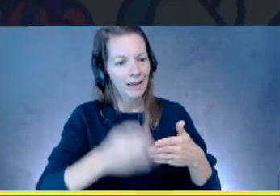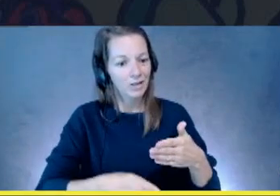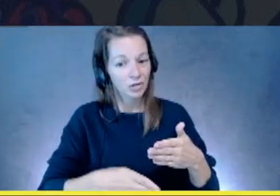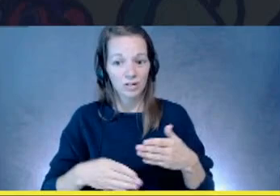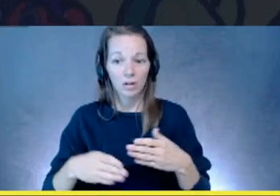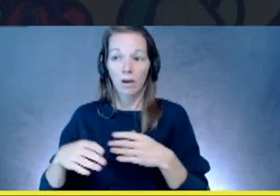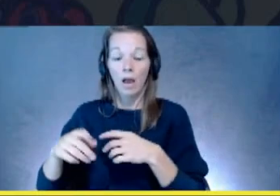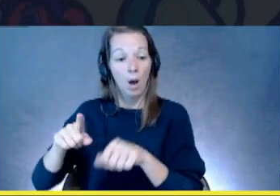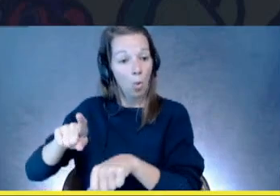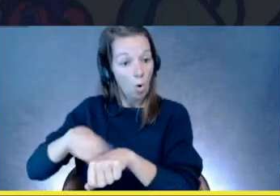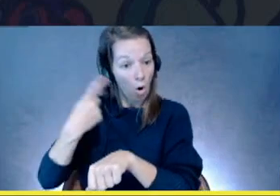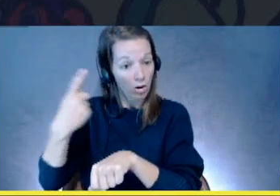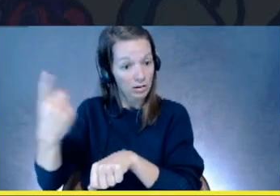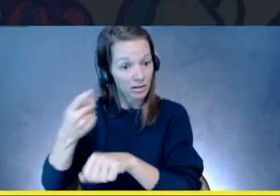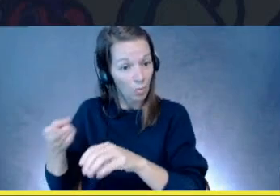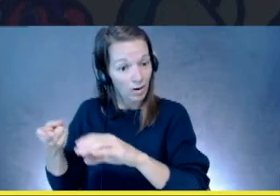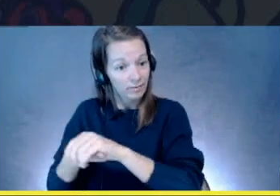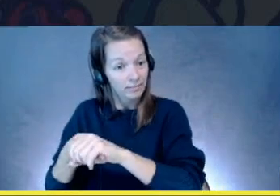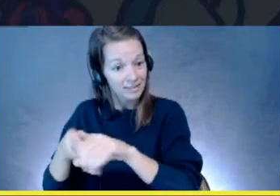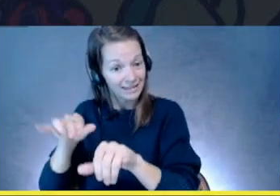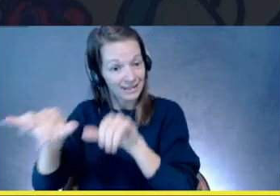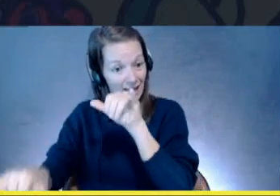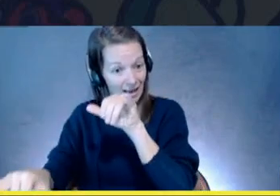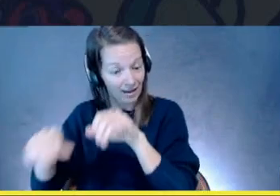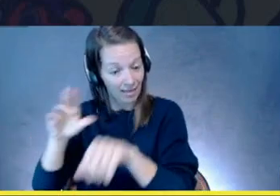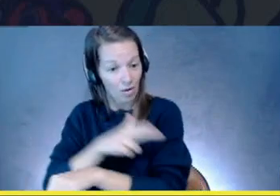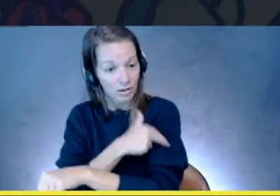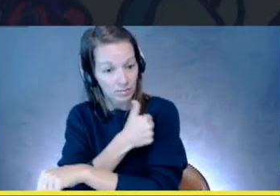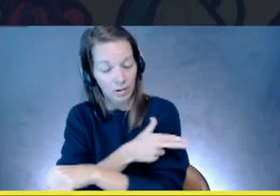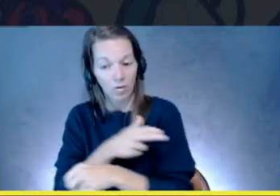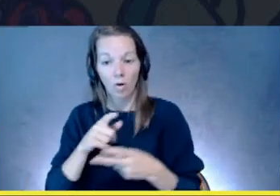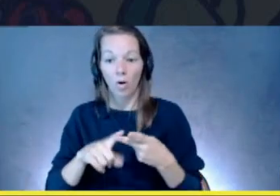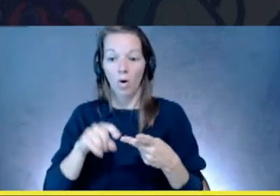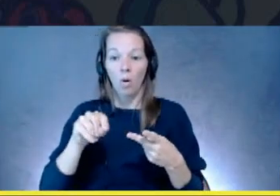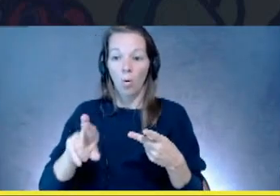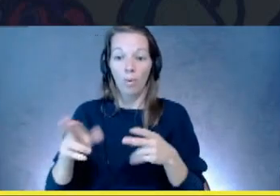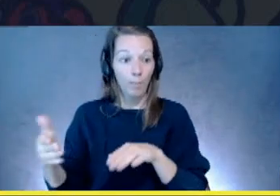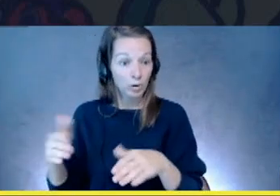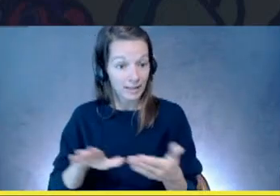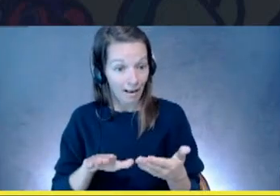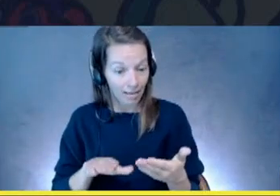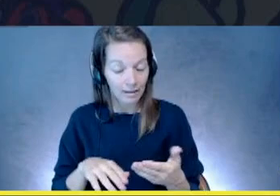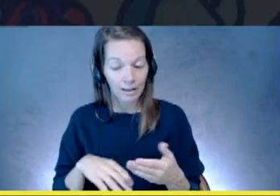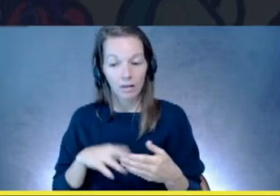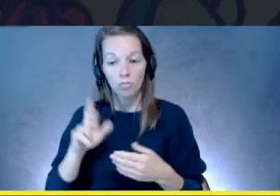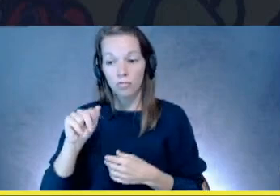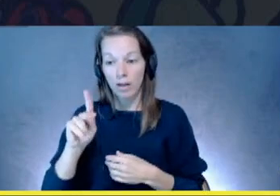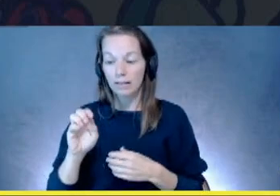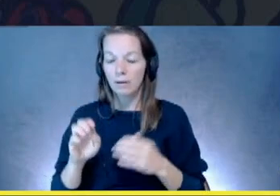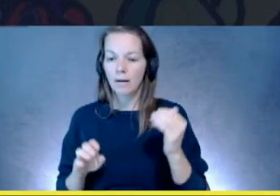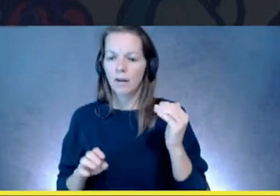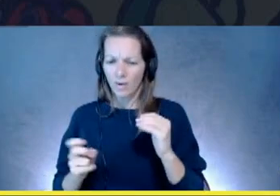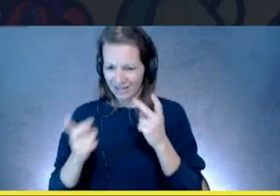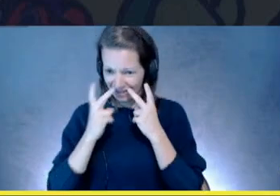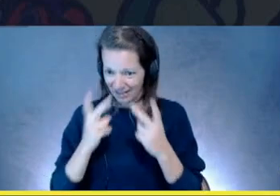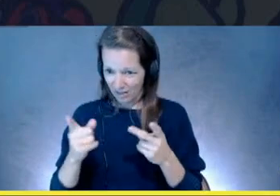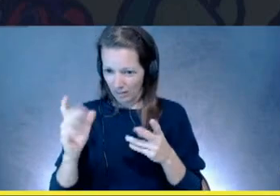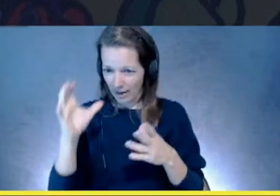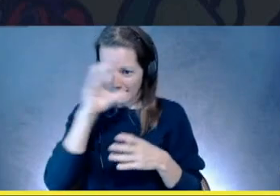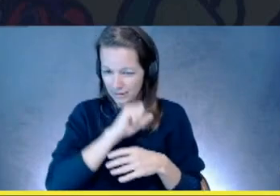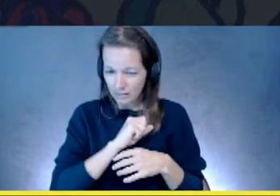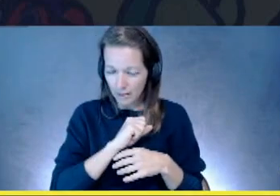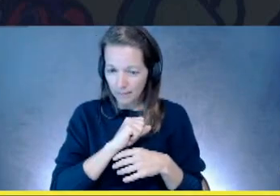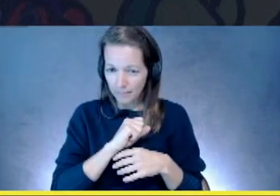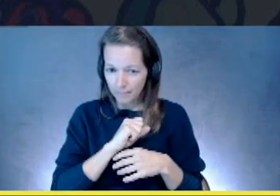measure of health system efficiency and also mortality. And we can see that, or we estimate that